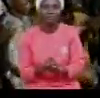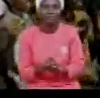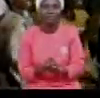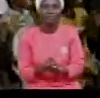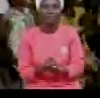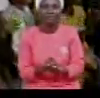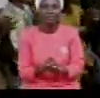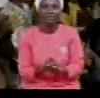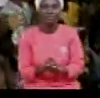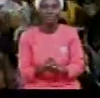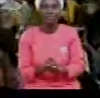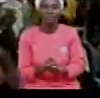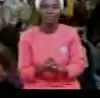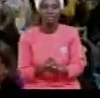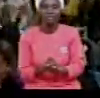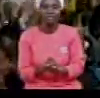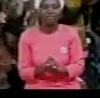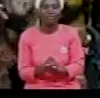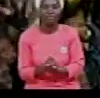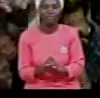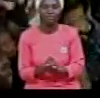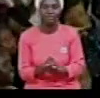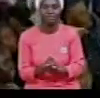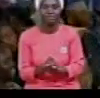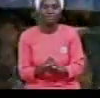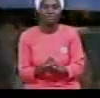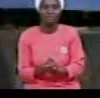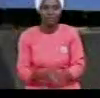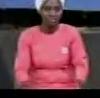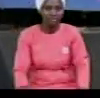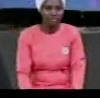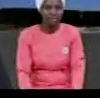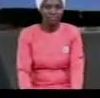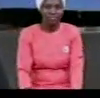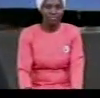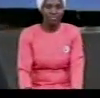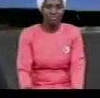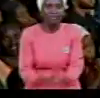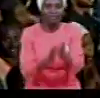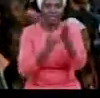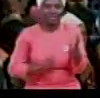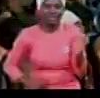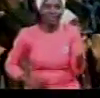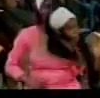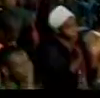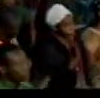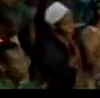W. Kumuyi. You are welcome, thank sir. Thank you, Pastor. Praise the Lord.